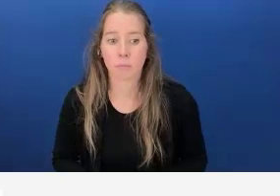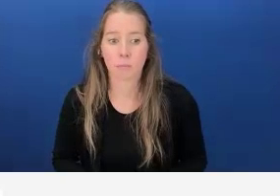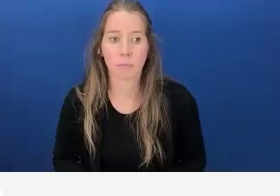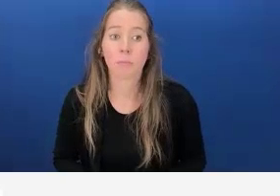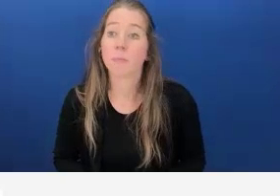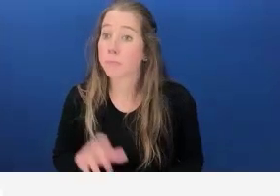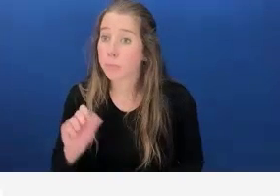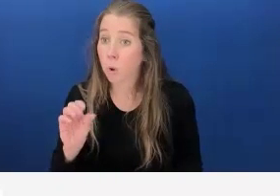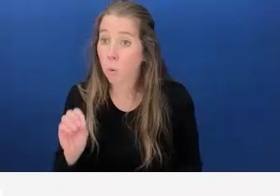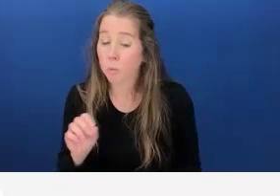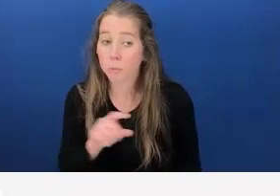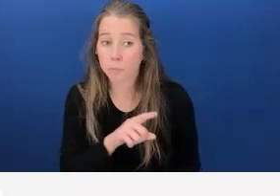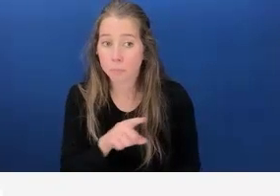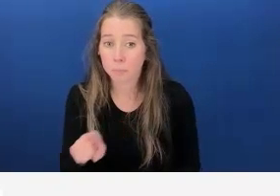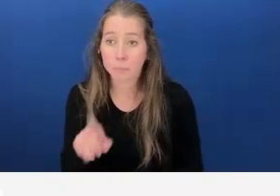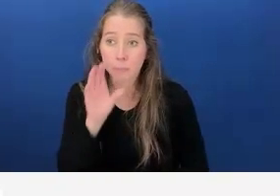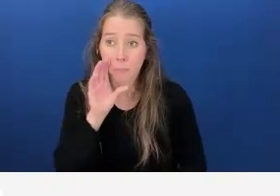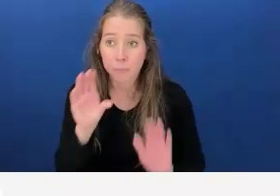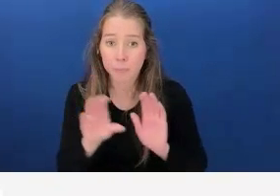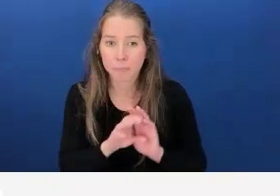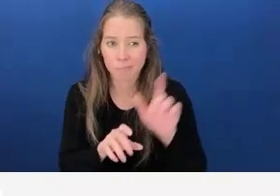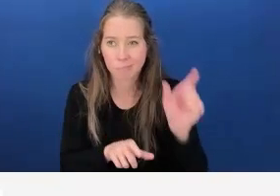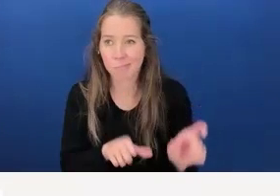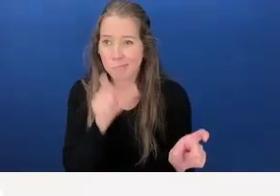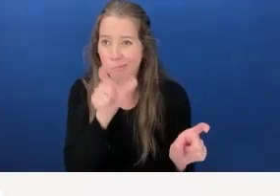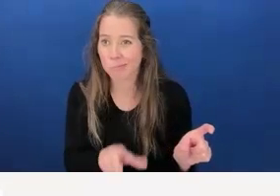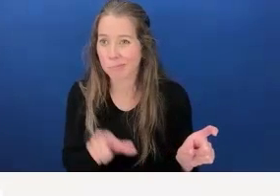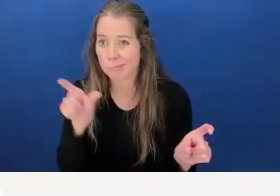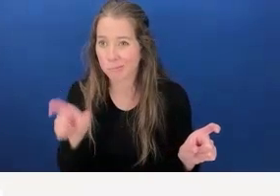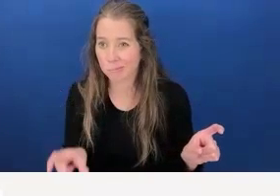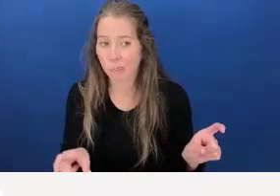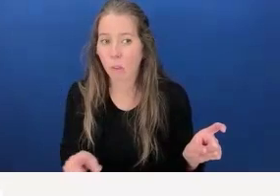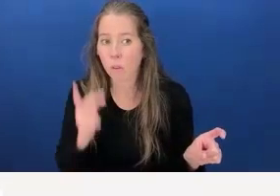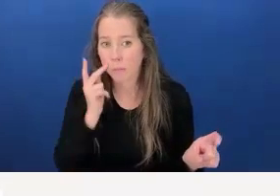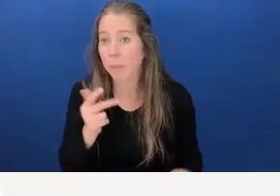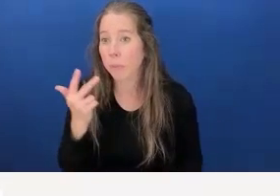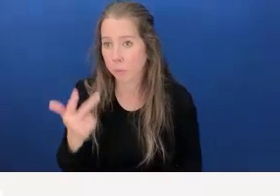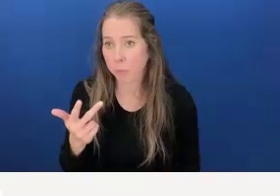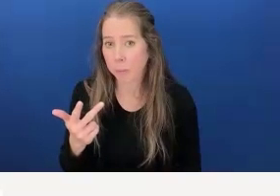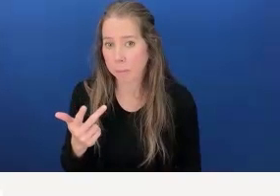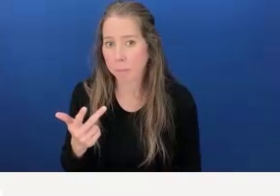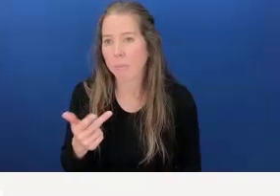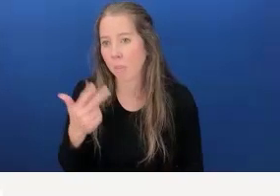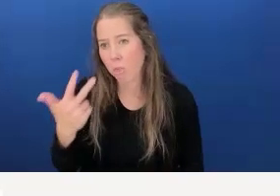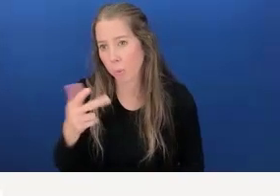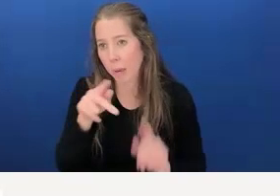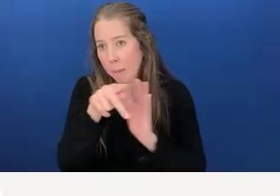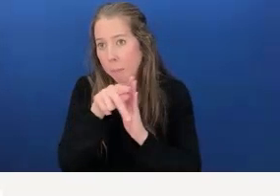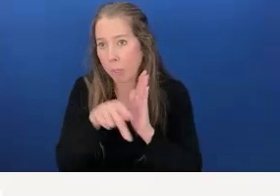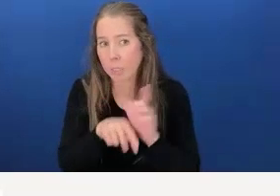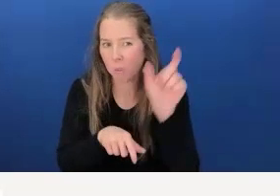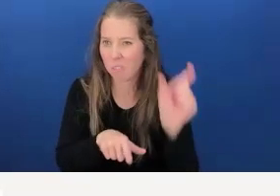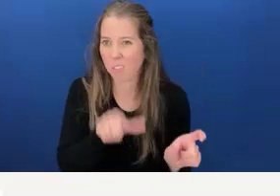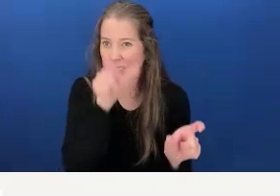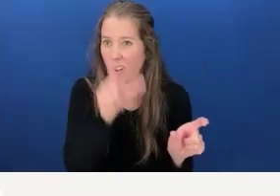And so as we look at the graphic organizer, you will see these 3 are the 3 principles are the